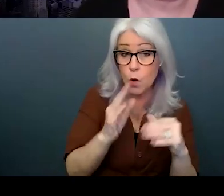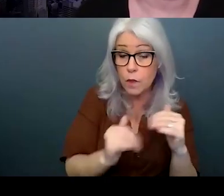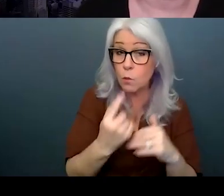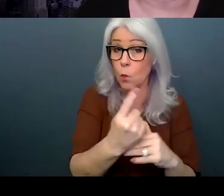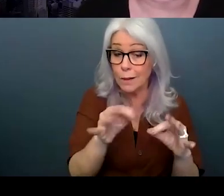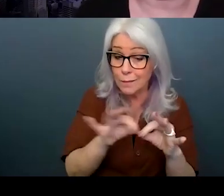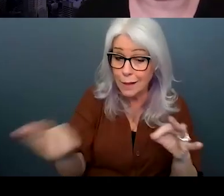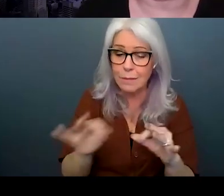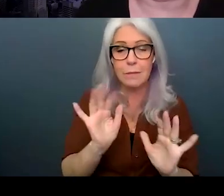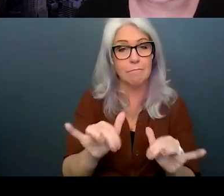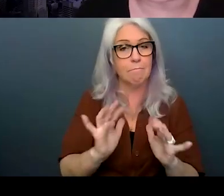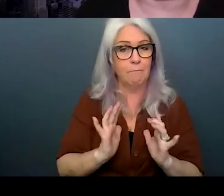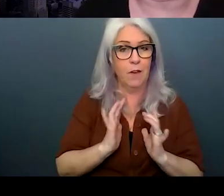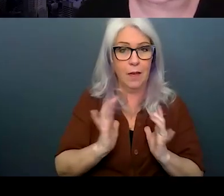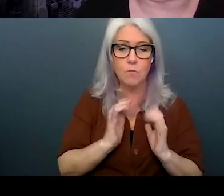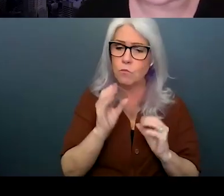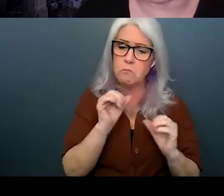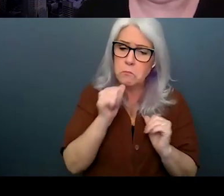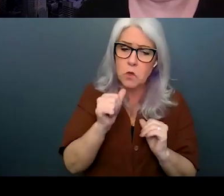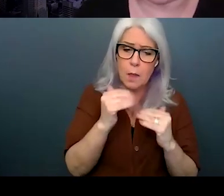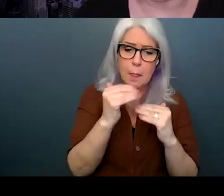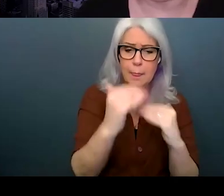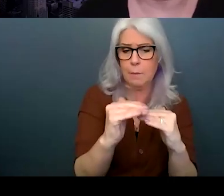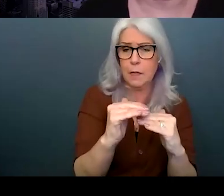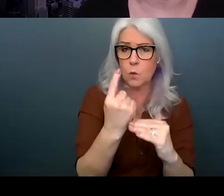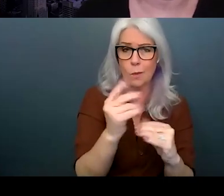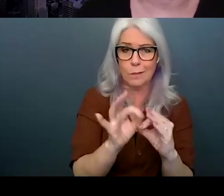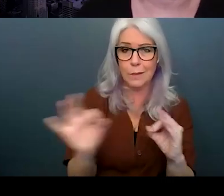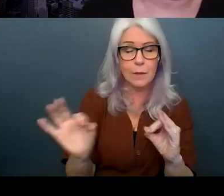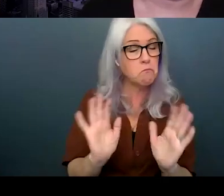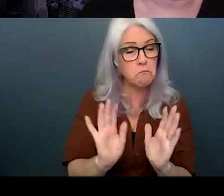okay. So you're not limited in that way.